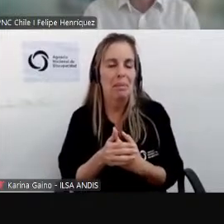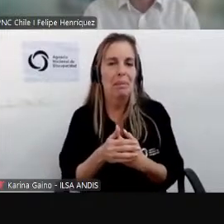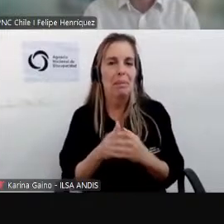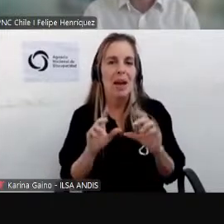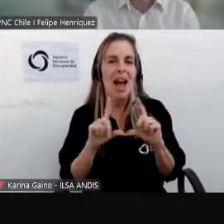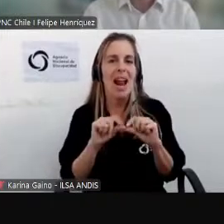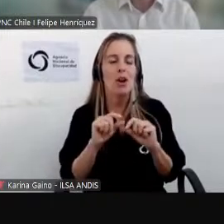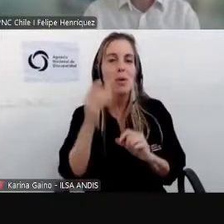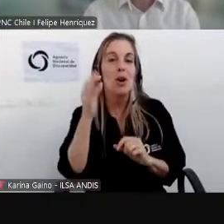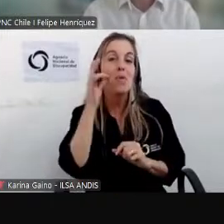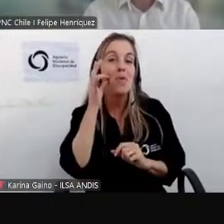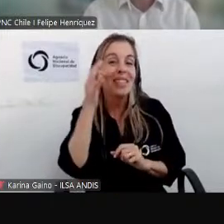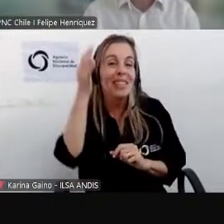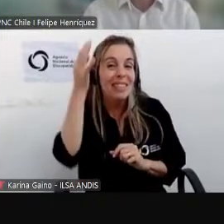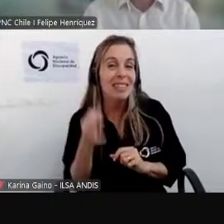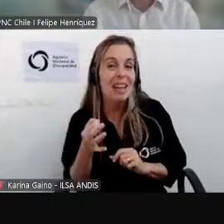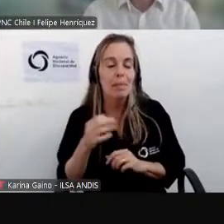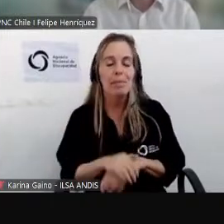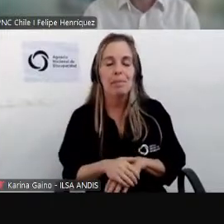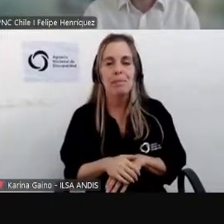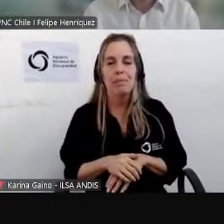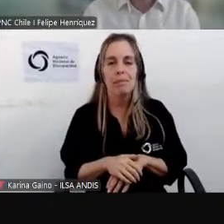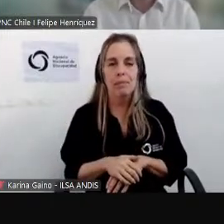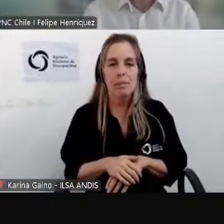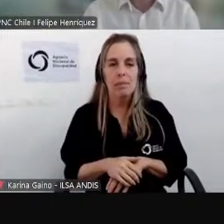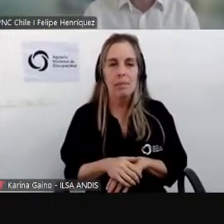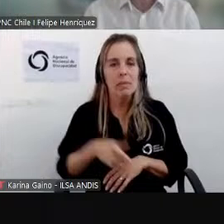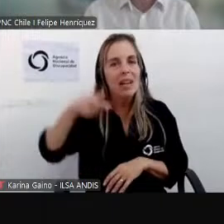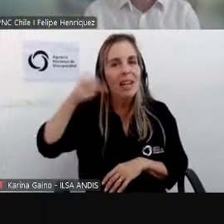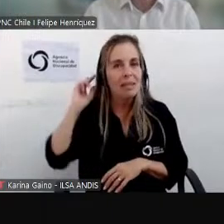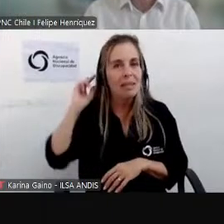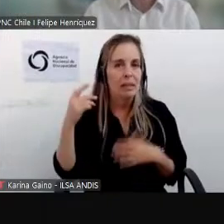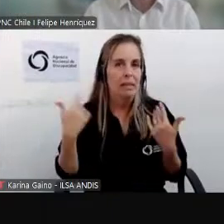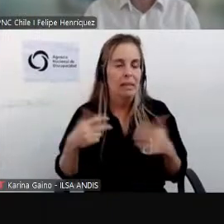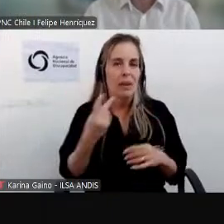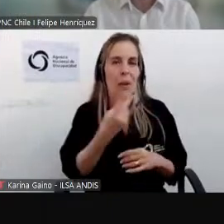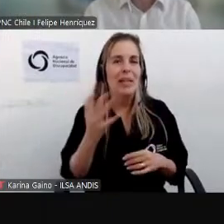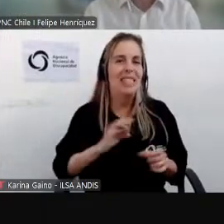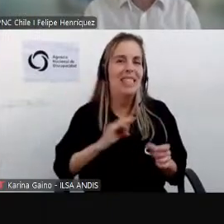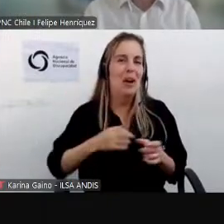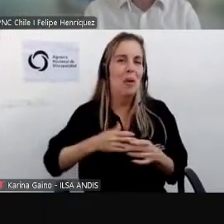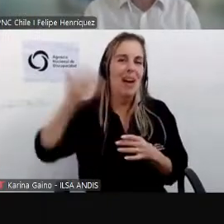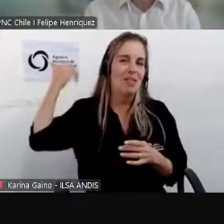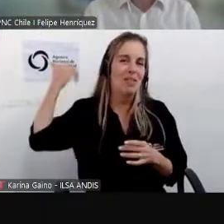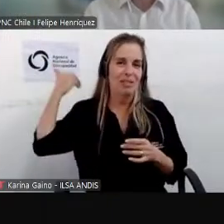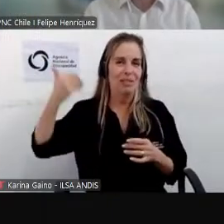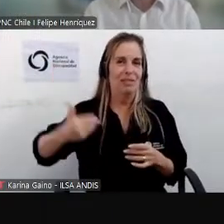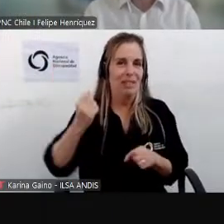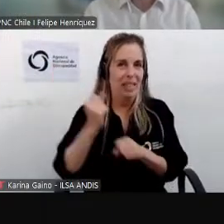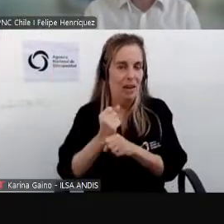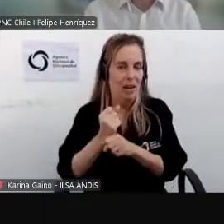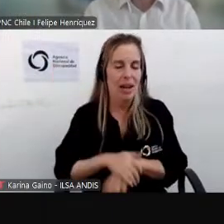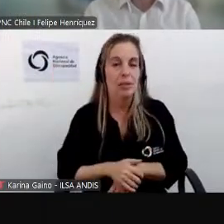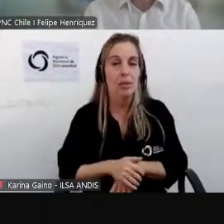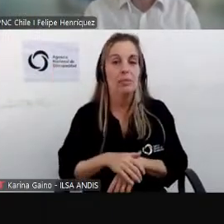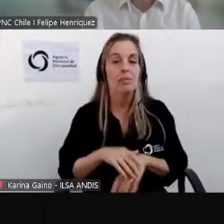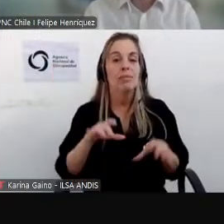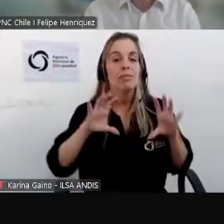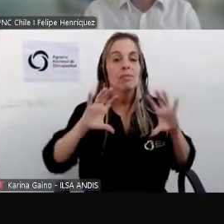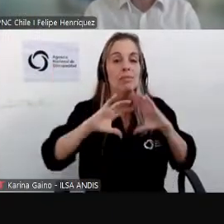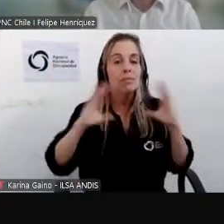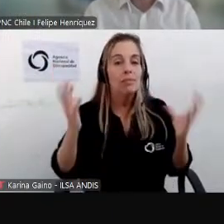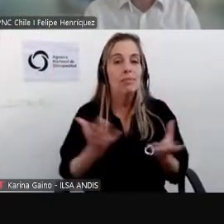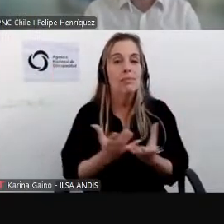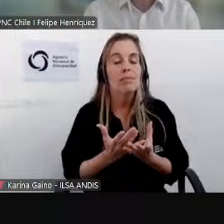We're about to reach number 40 in our 25 years of